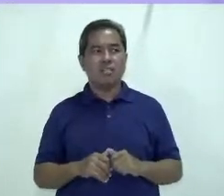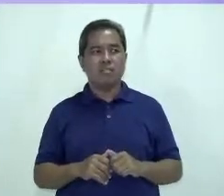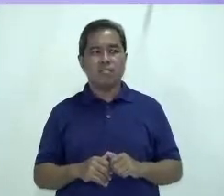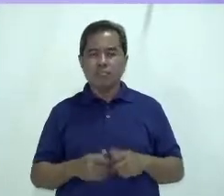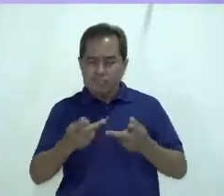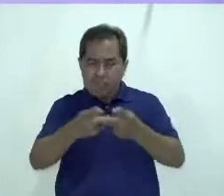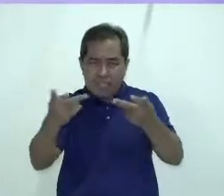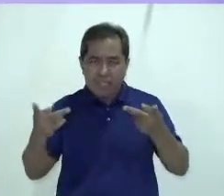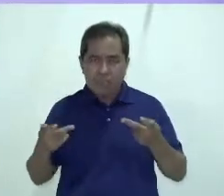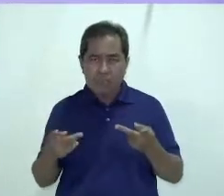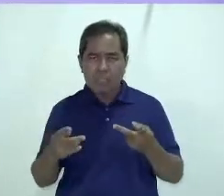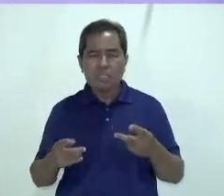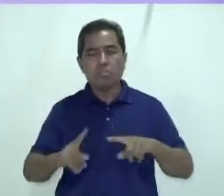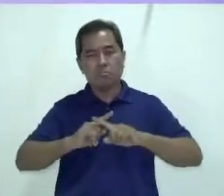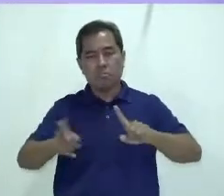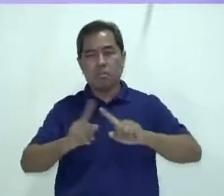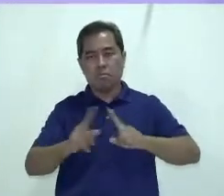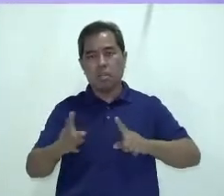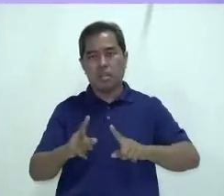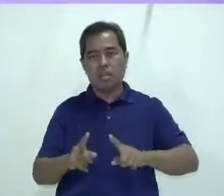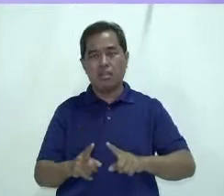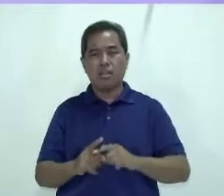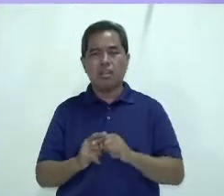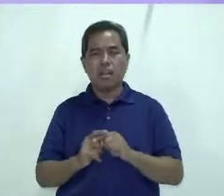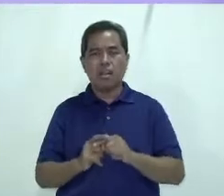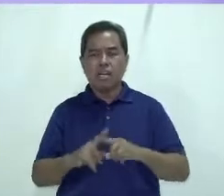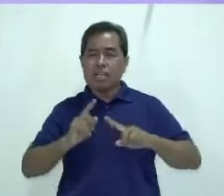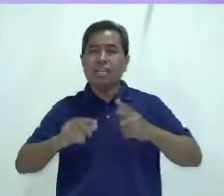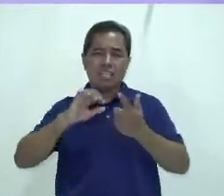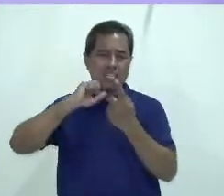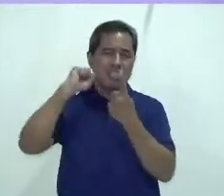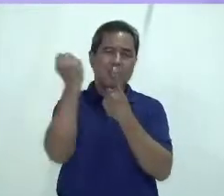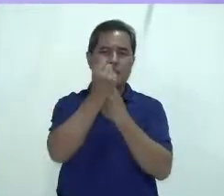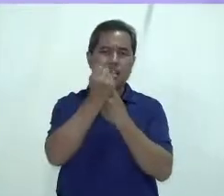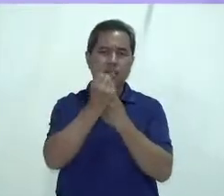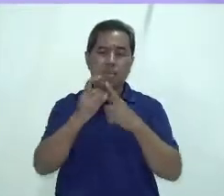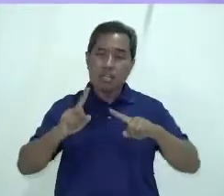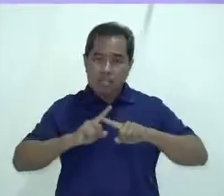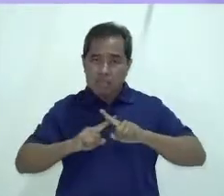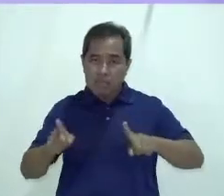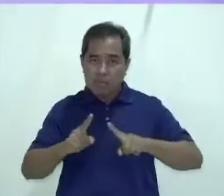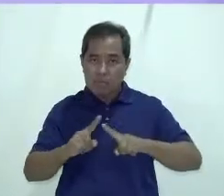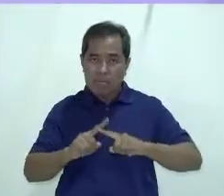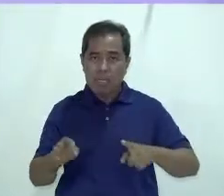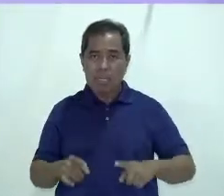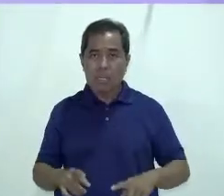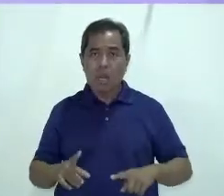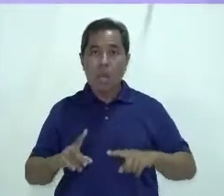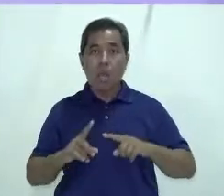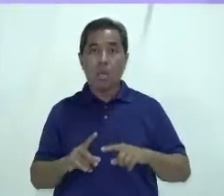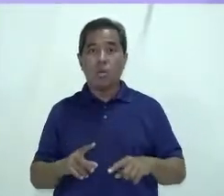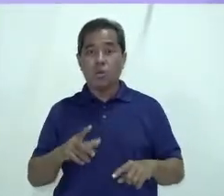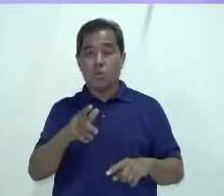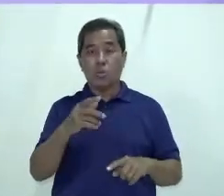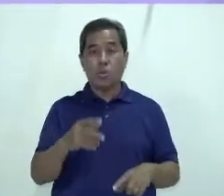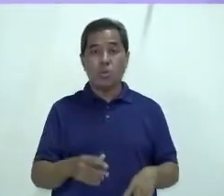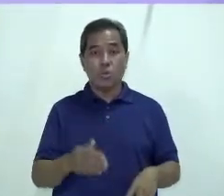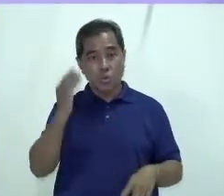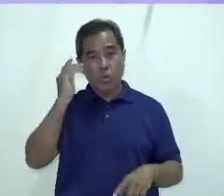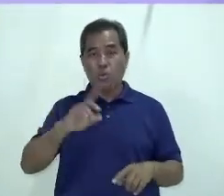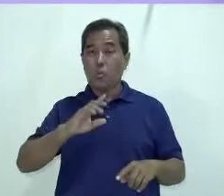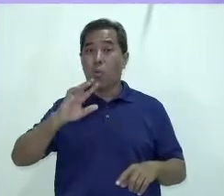The place was different. The situation was different. You know what didn't change? Their faith in